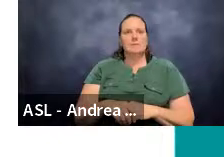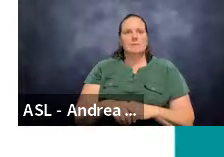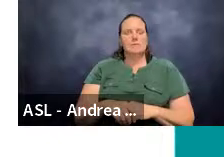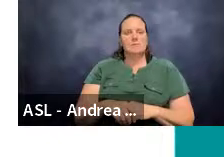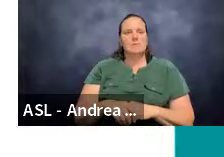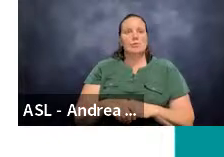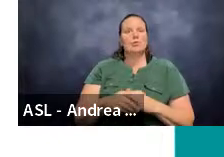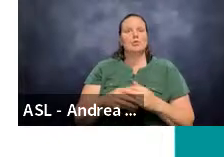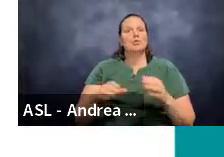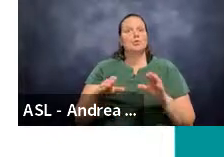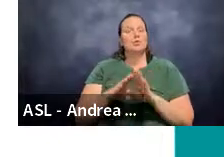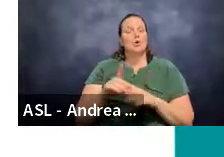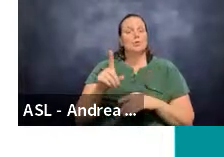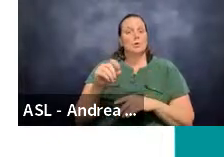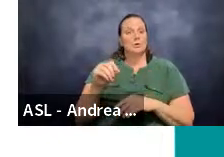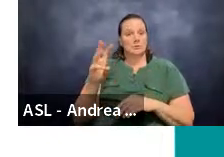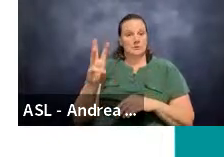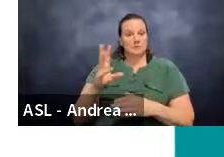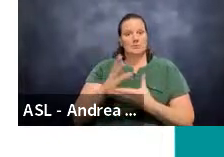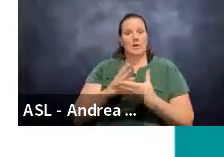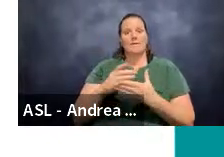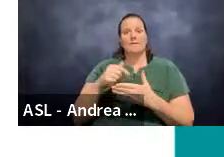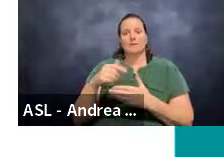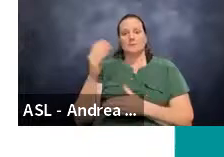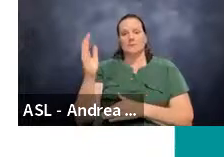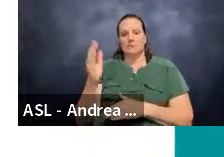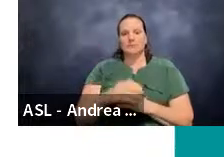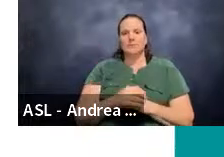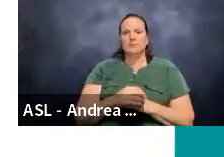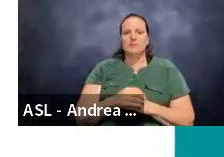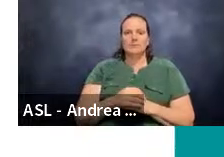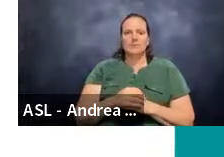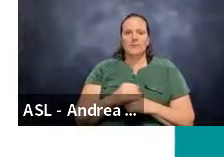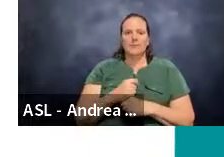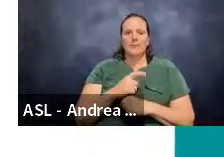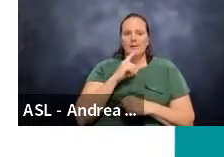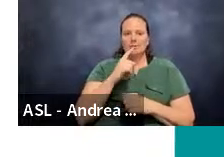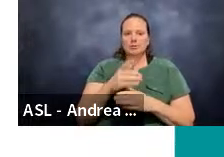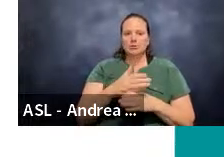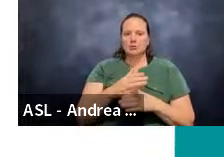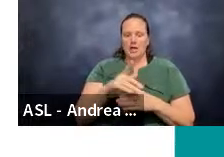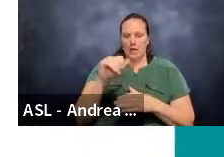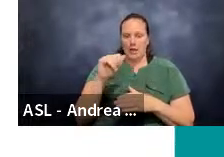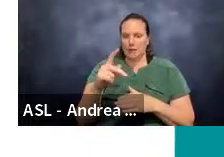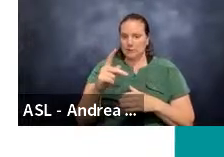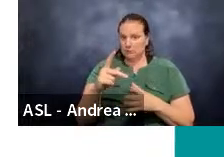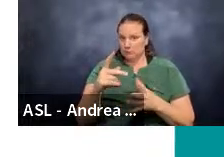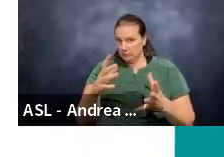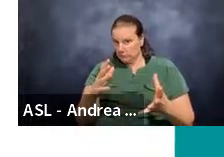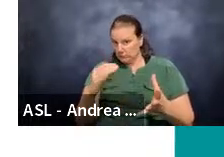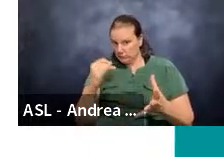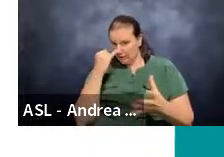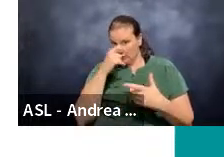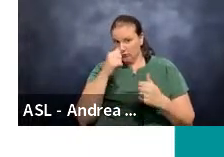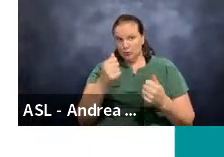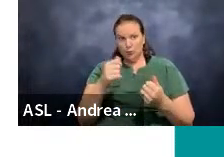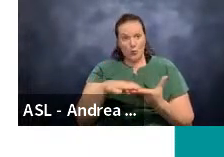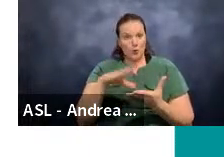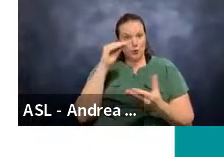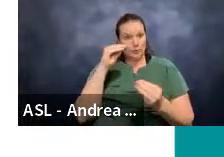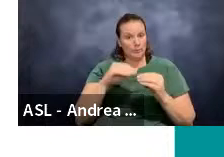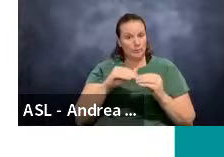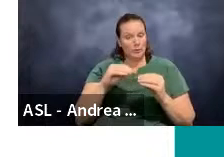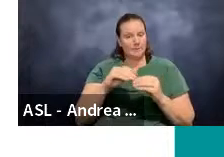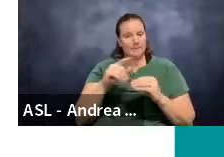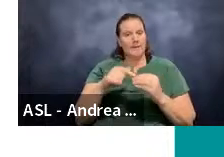To close the Section 106 portion of this presentation, I wanted to make sure to share a few resource links in case you are interested in learning more about the Section